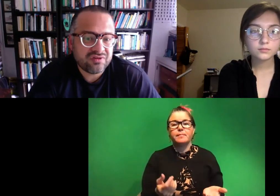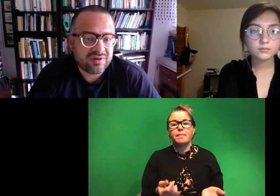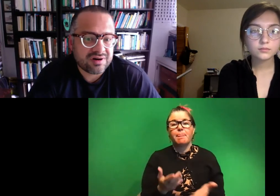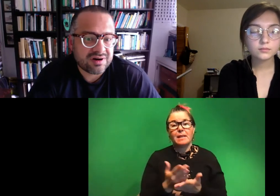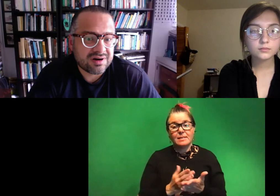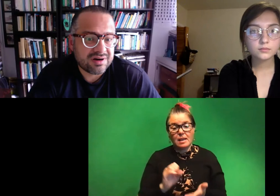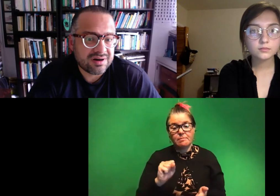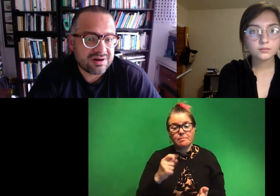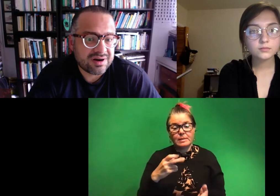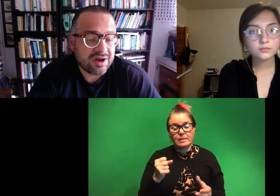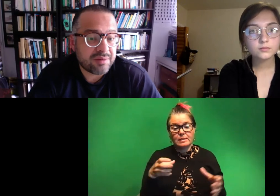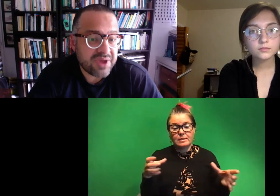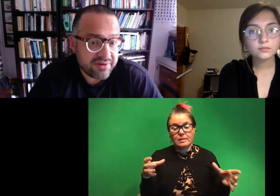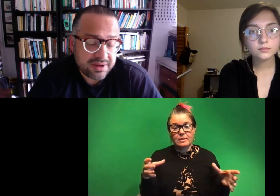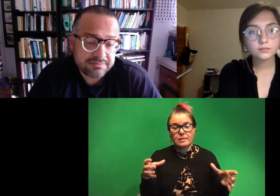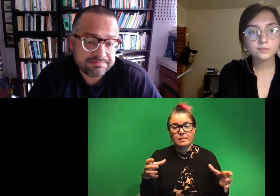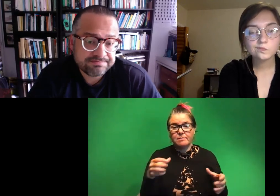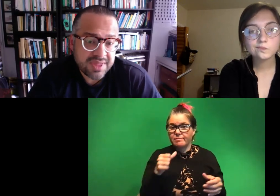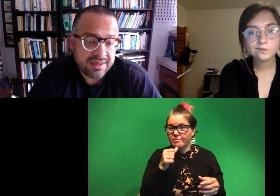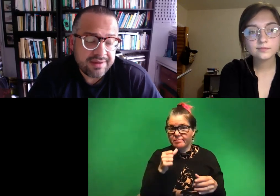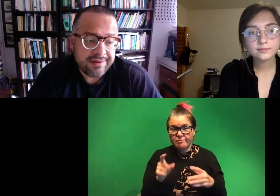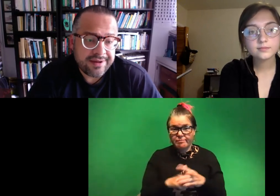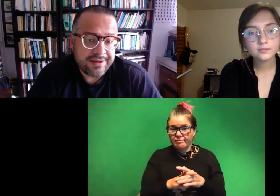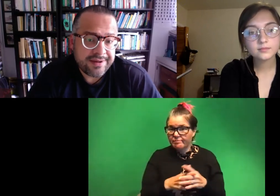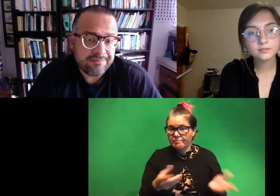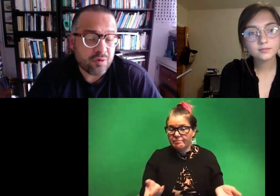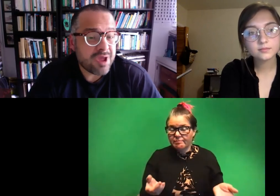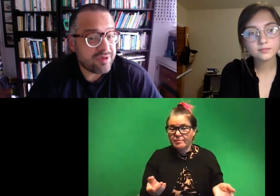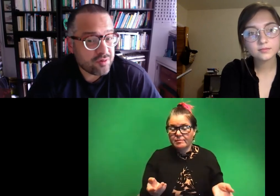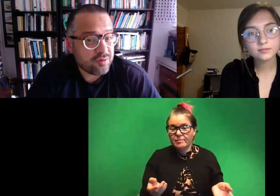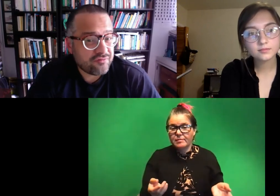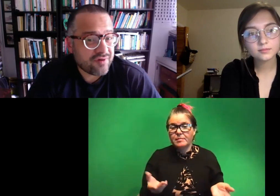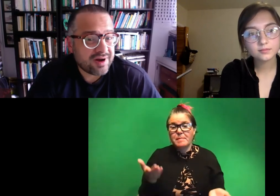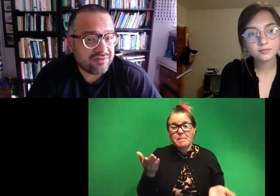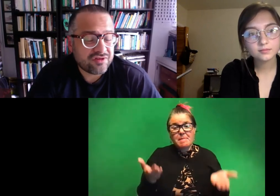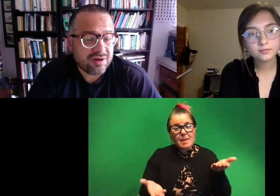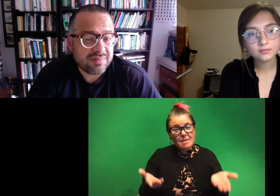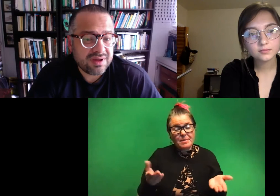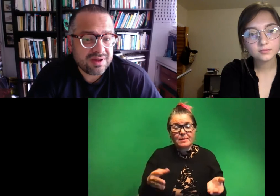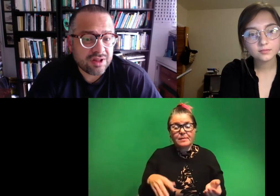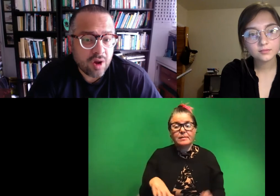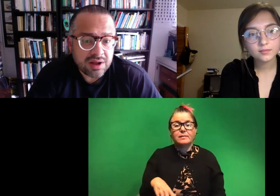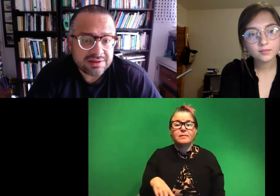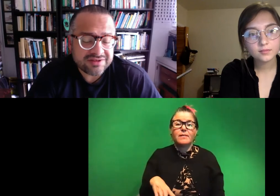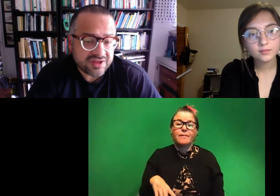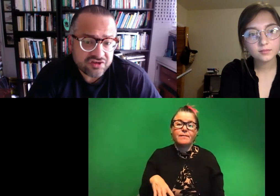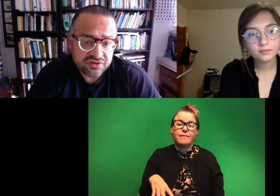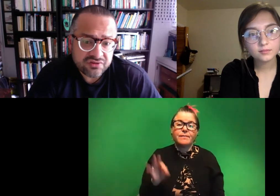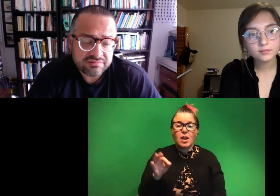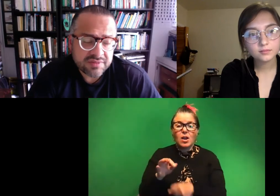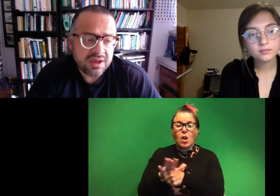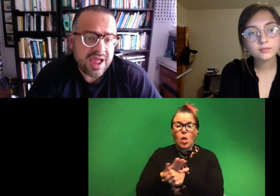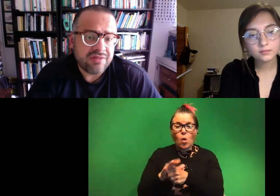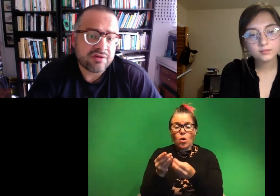species are not appearing. So maybe you could find some local